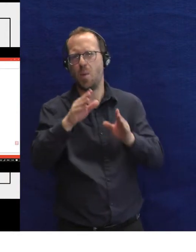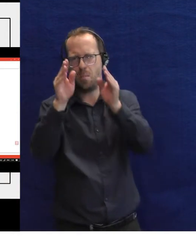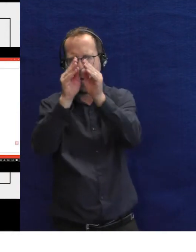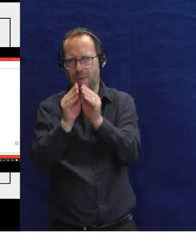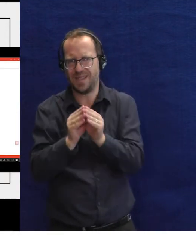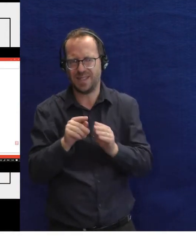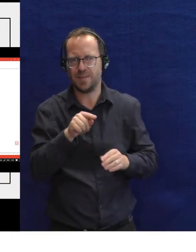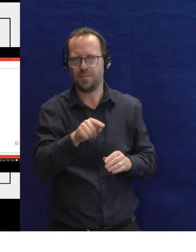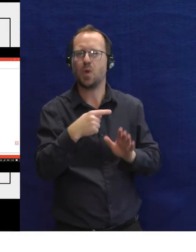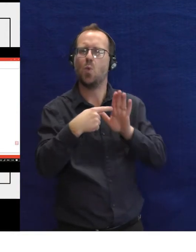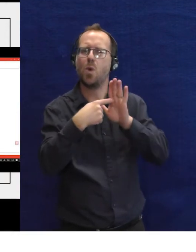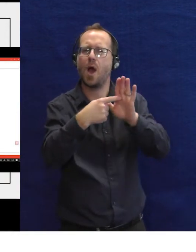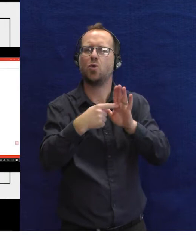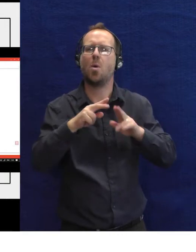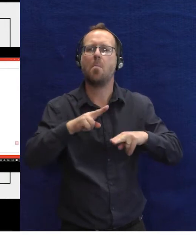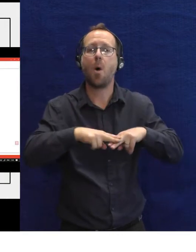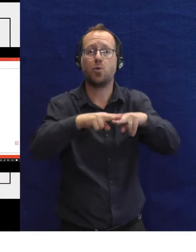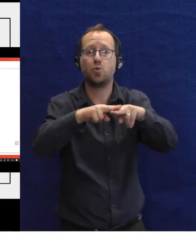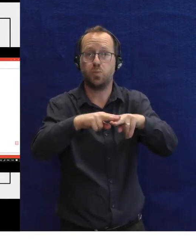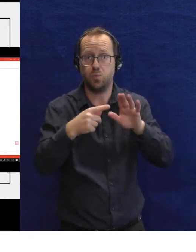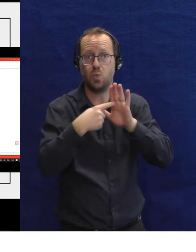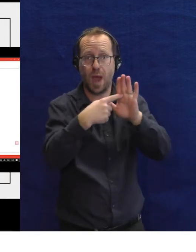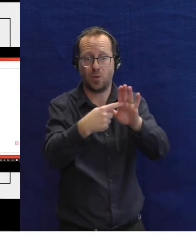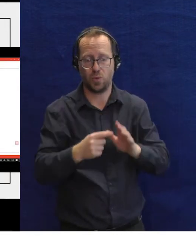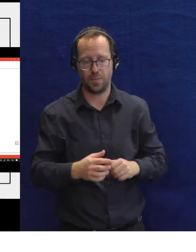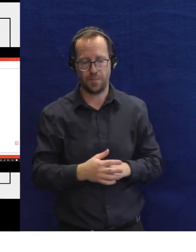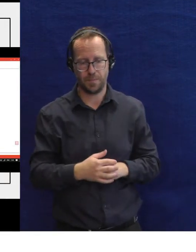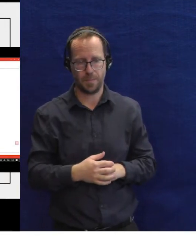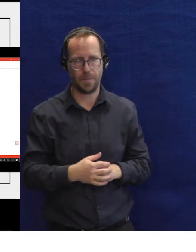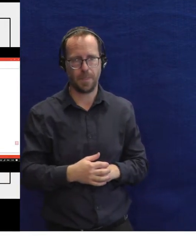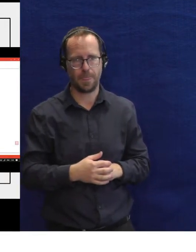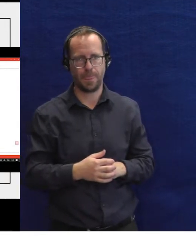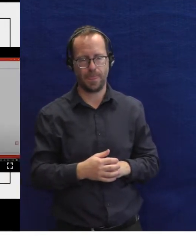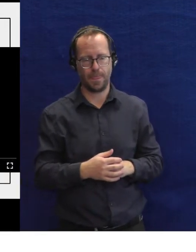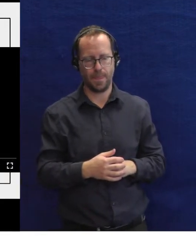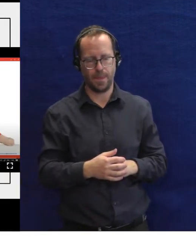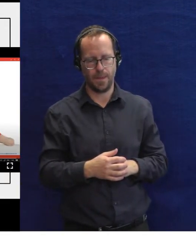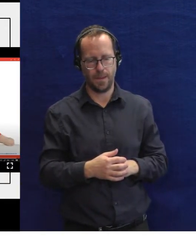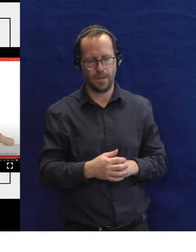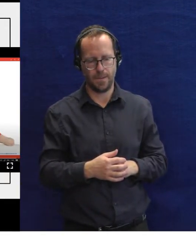And how we are doing that, I will show you just in this short video clip.